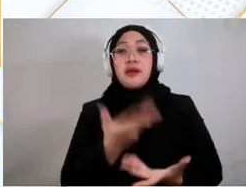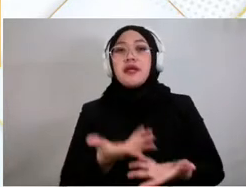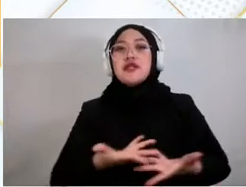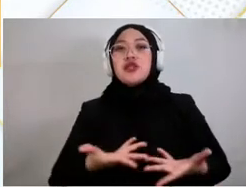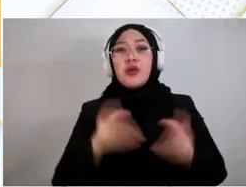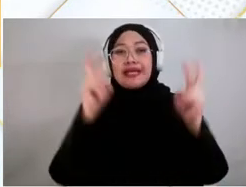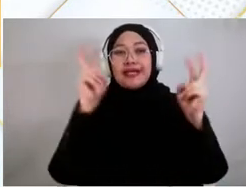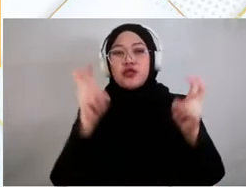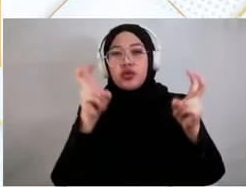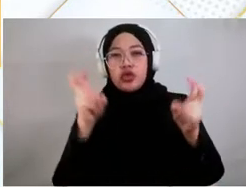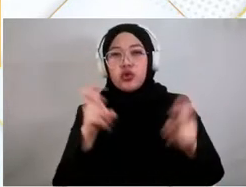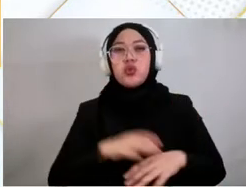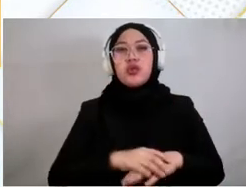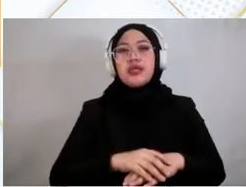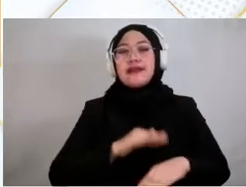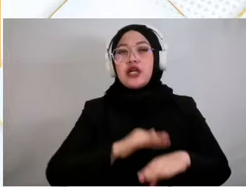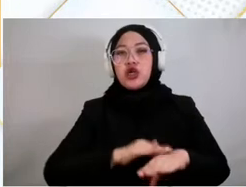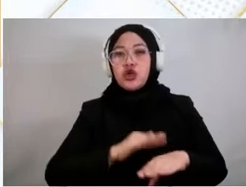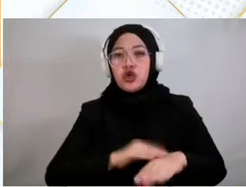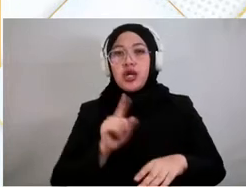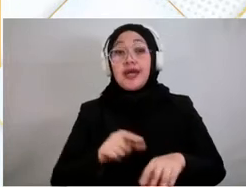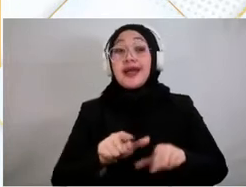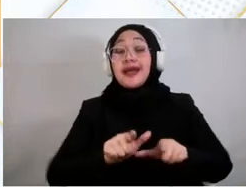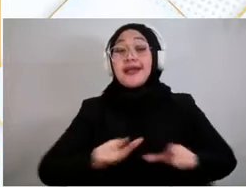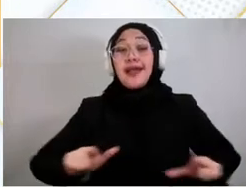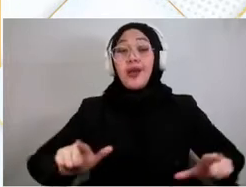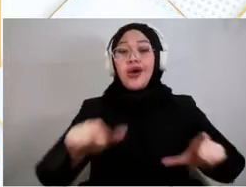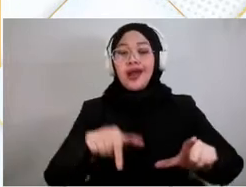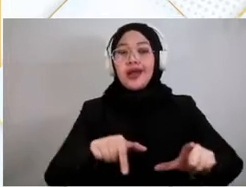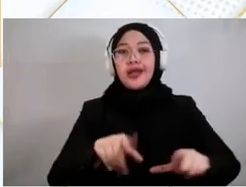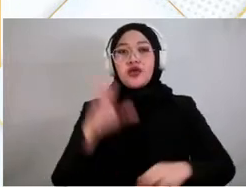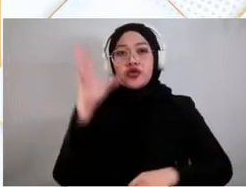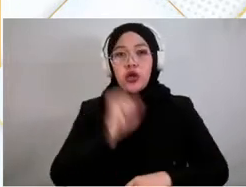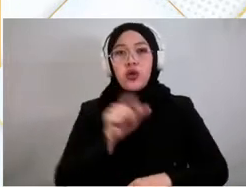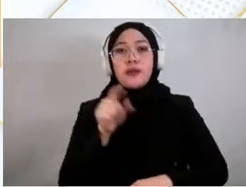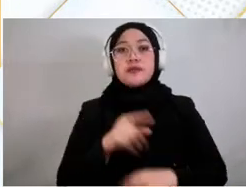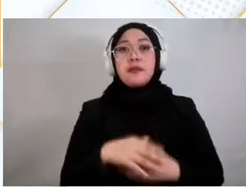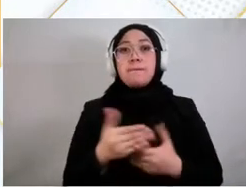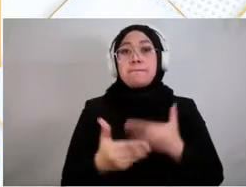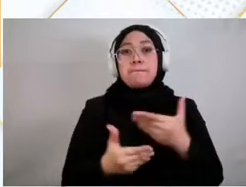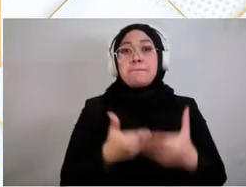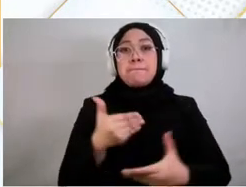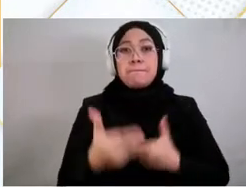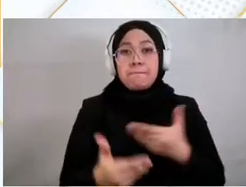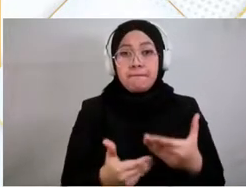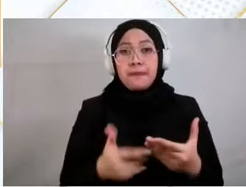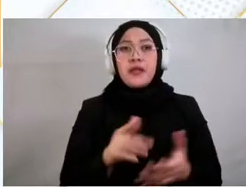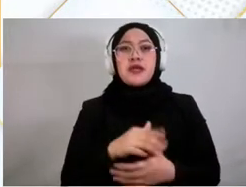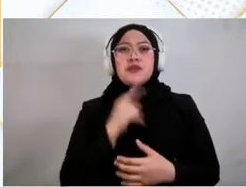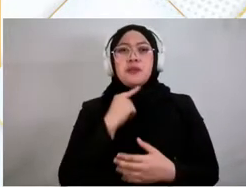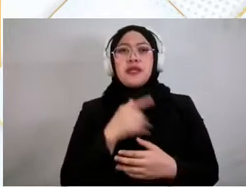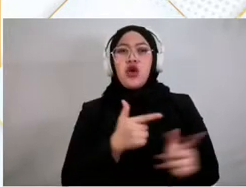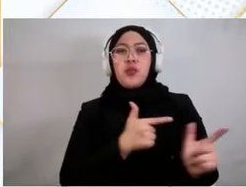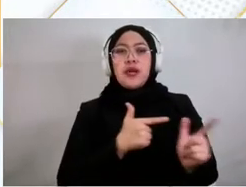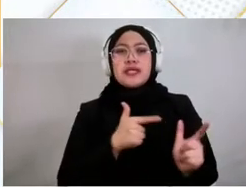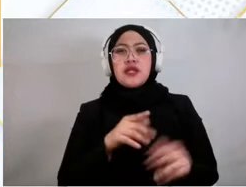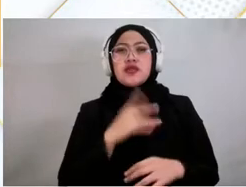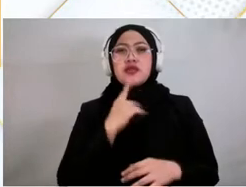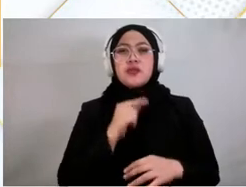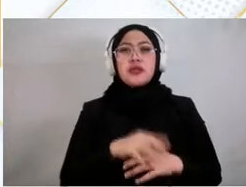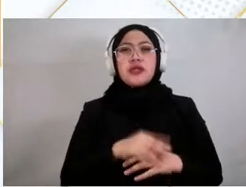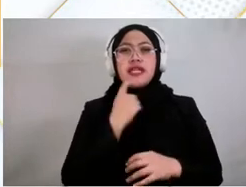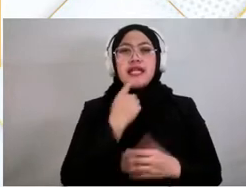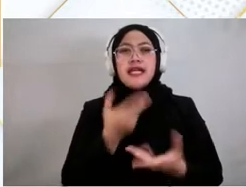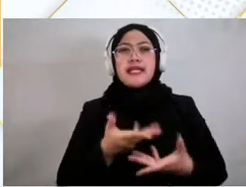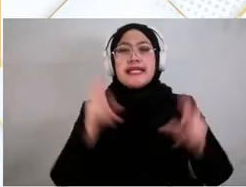think this is quite important for all of us, because peacekeeping operations is not only dealing with, let's say, traditional